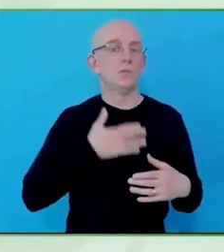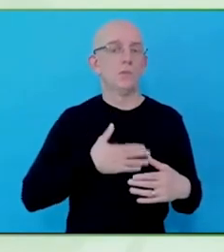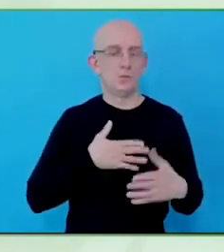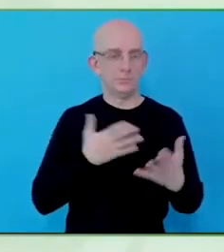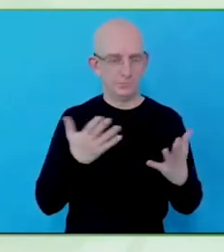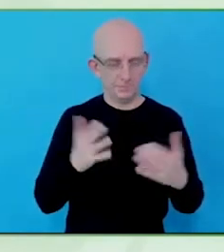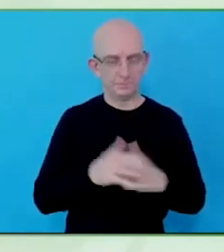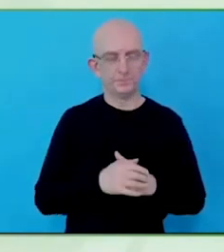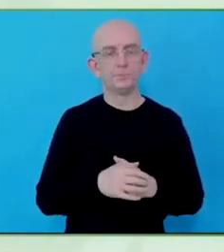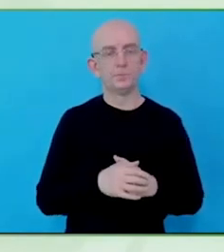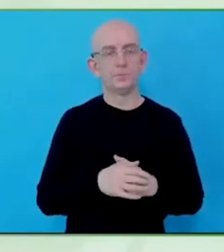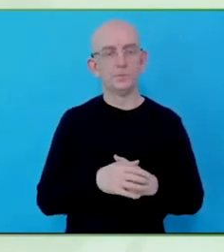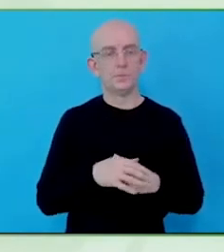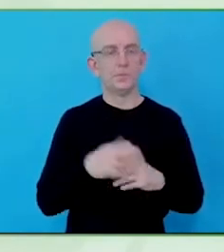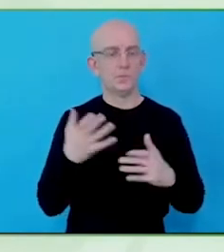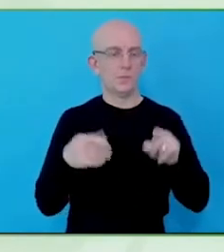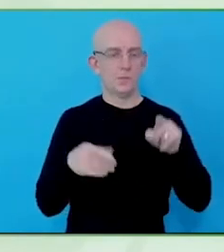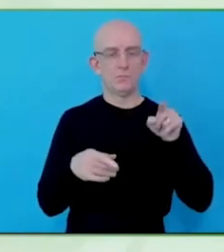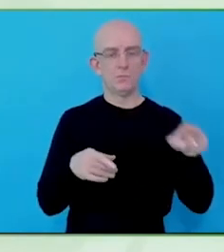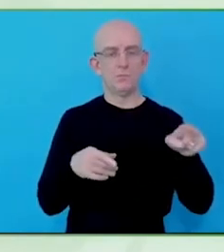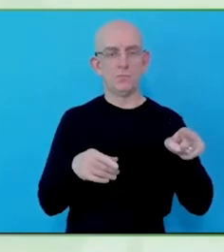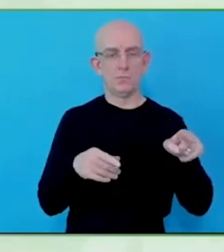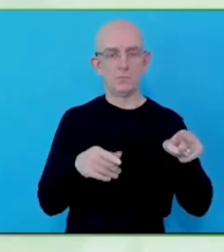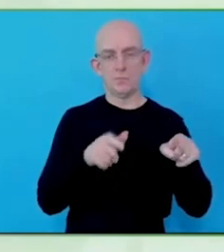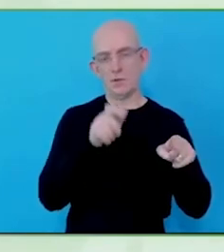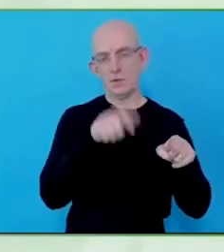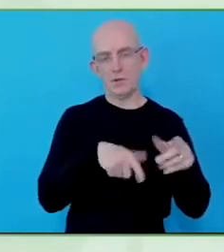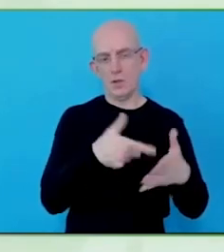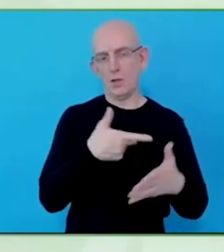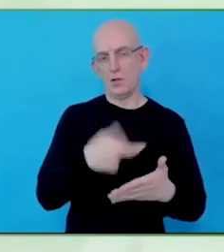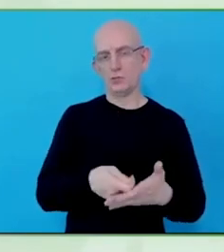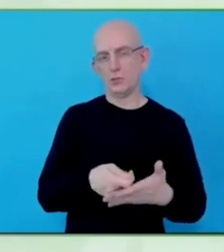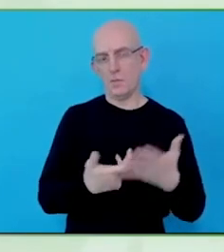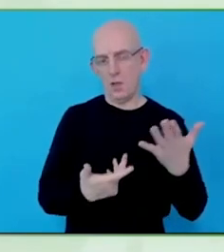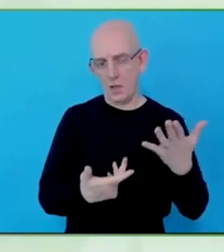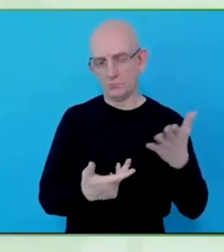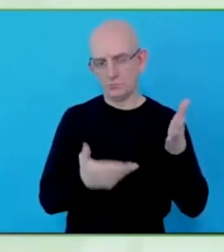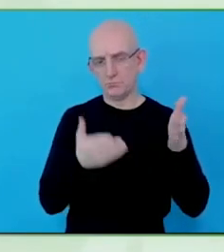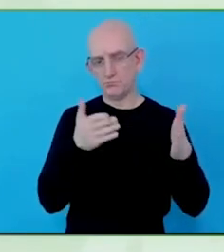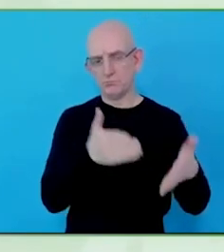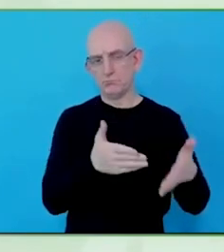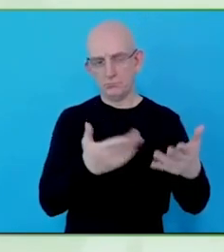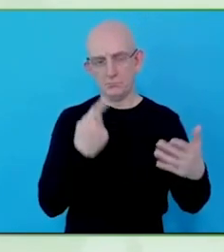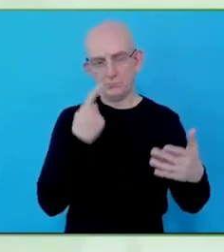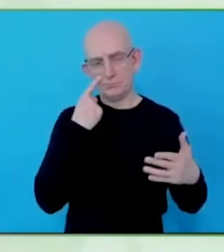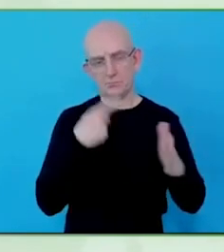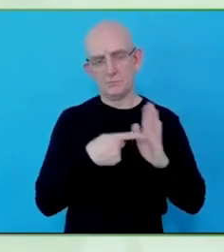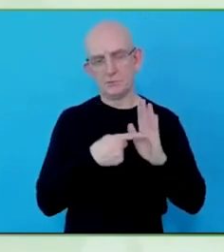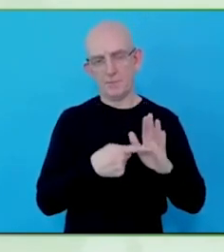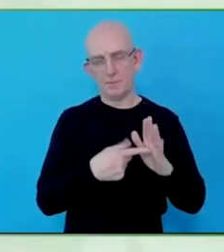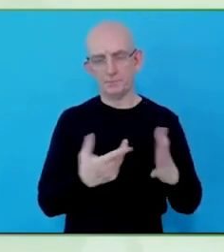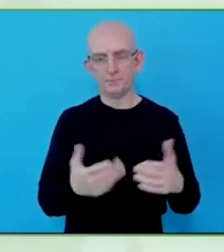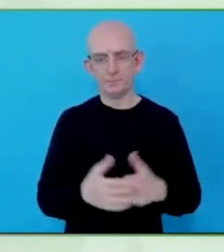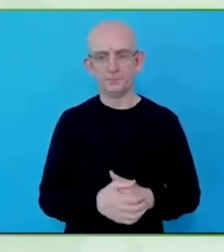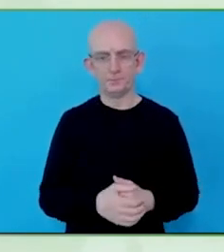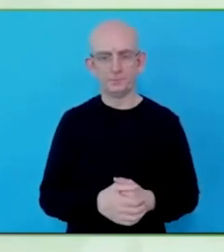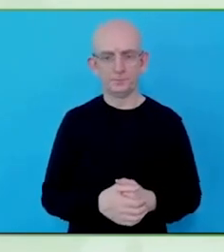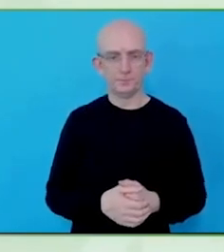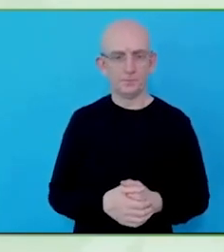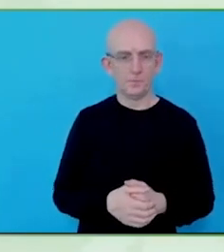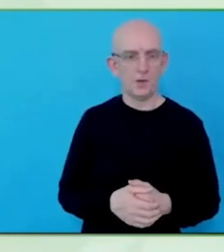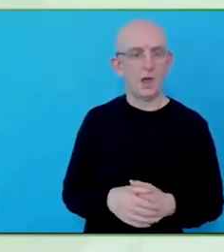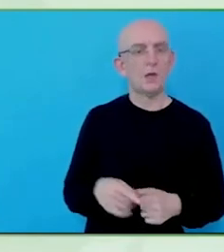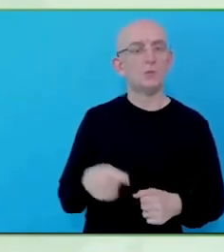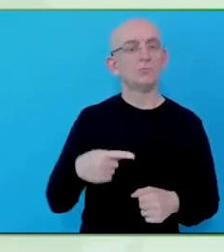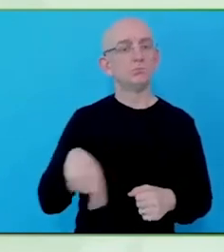accessible device that just helps you, that helps you access whatever you need to do. Then we would direct them first, of